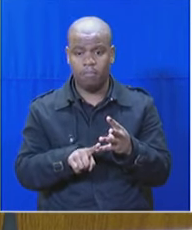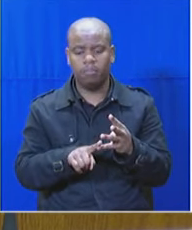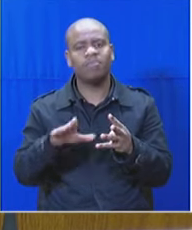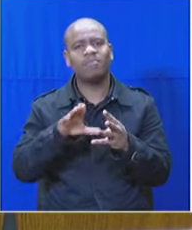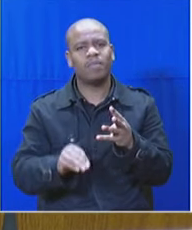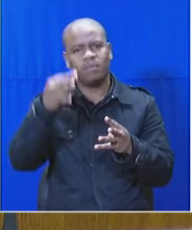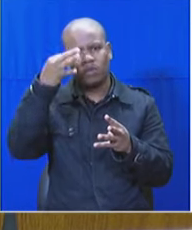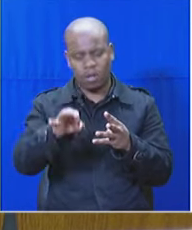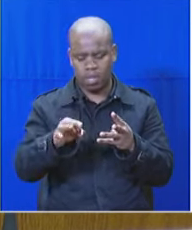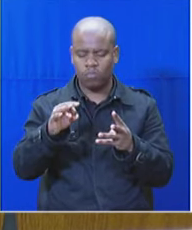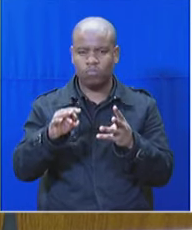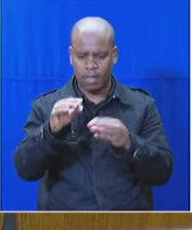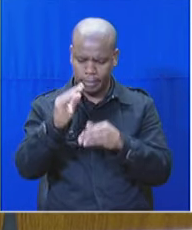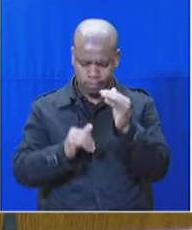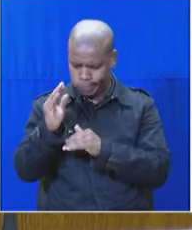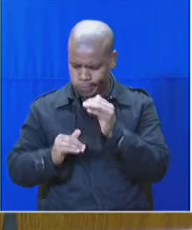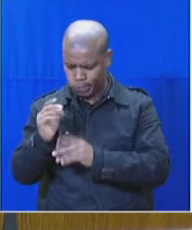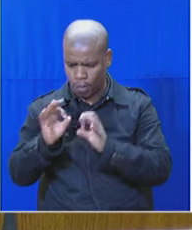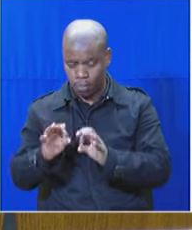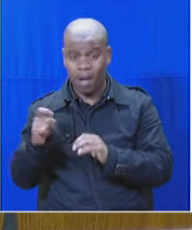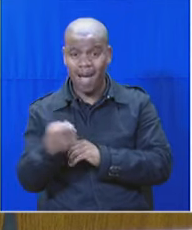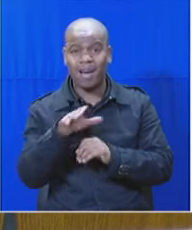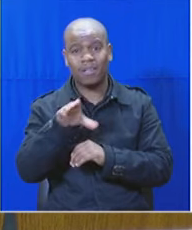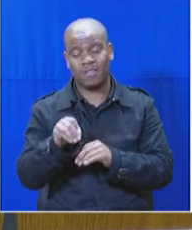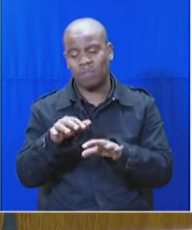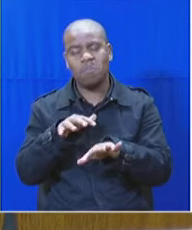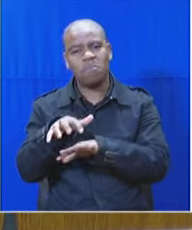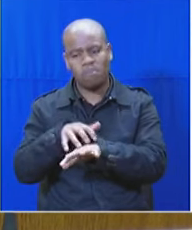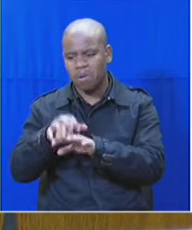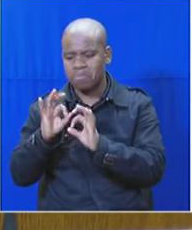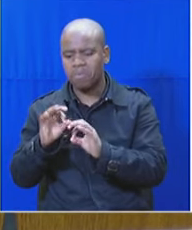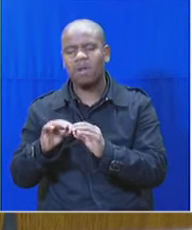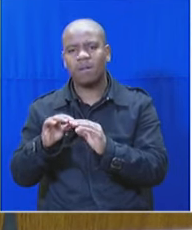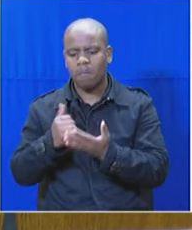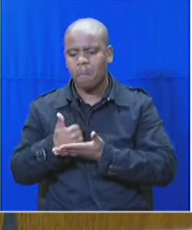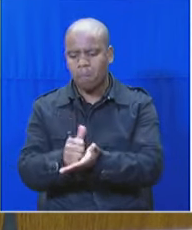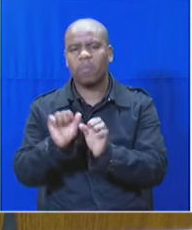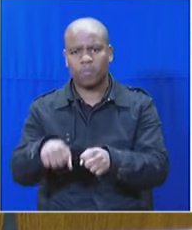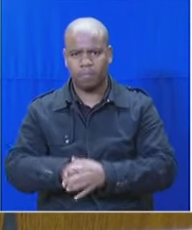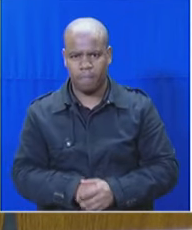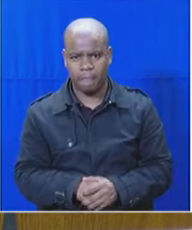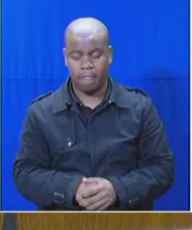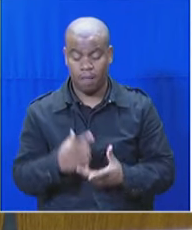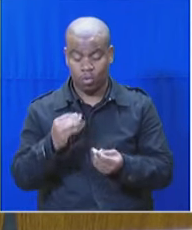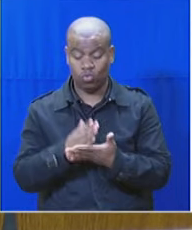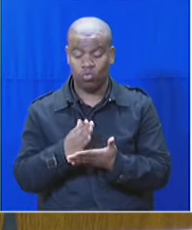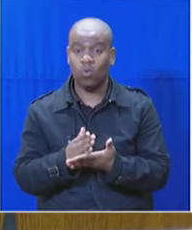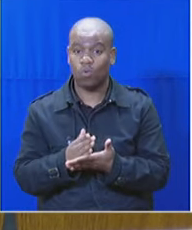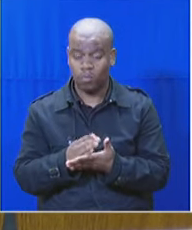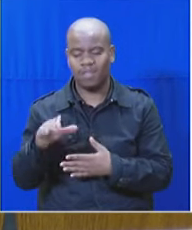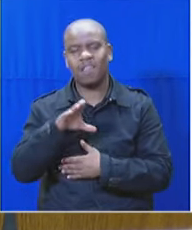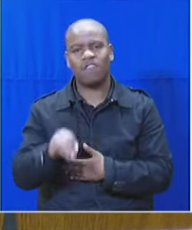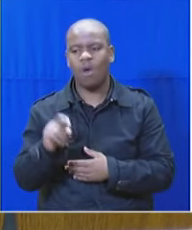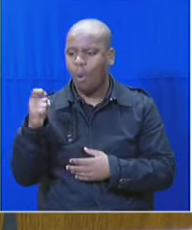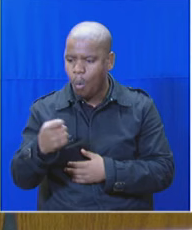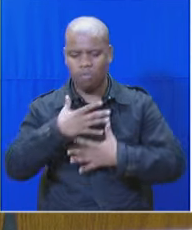progressively improve the quality of life of all South Africans, and to encourage the flourishing of the feeling that South Africa